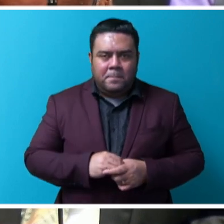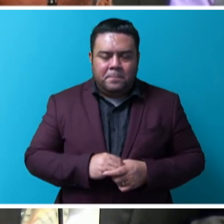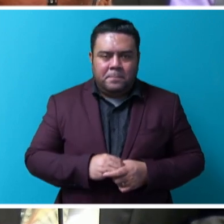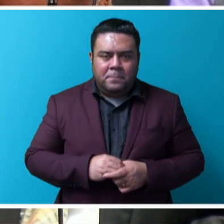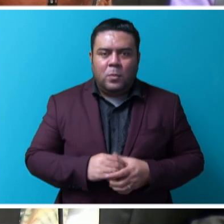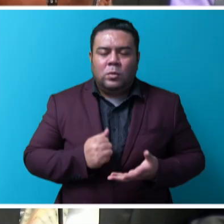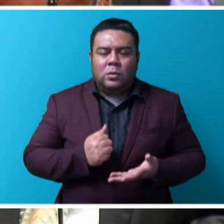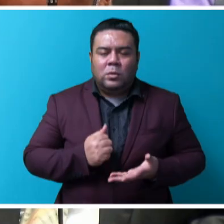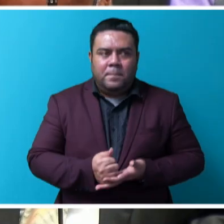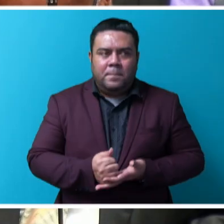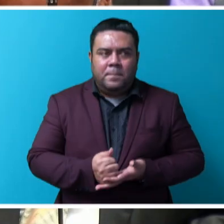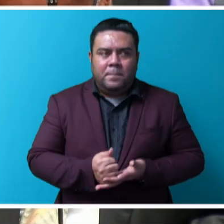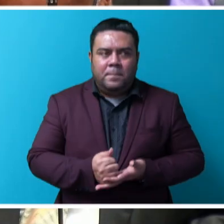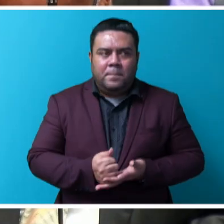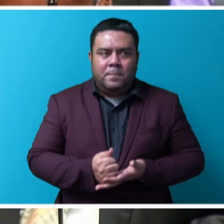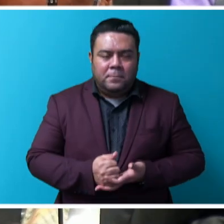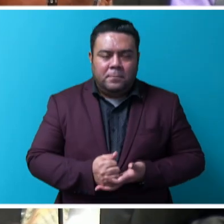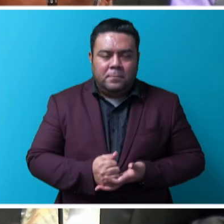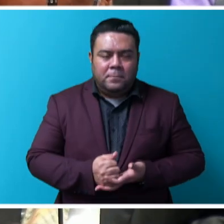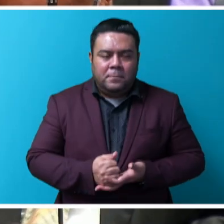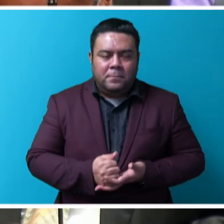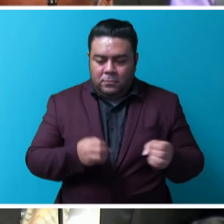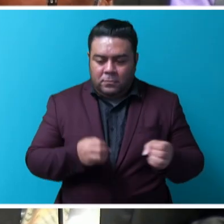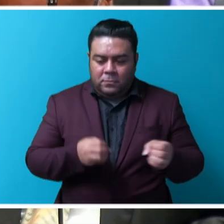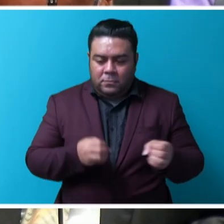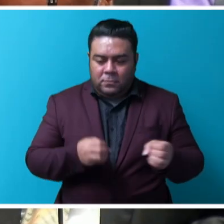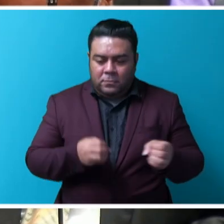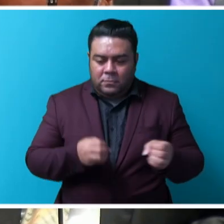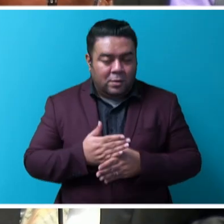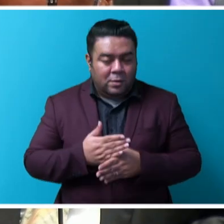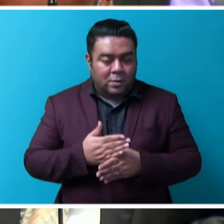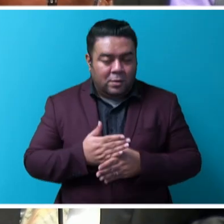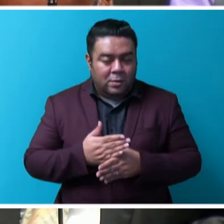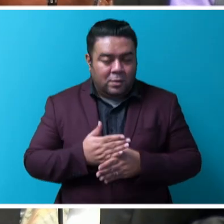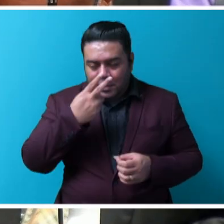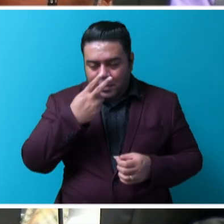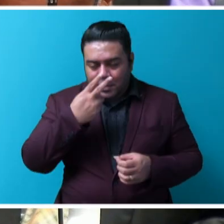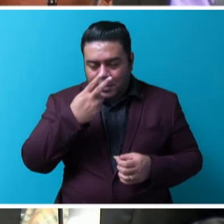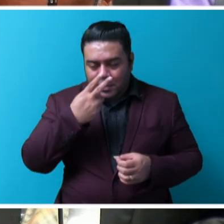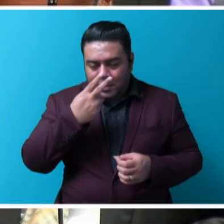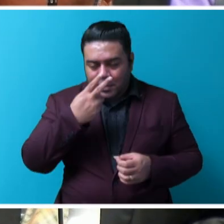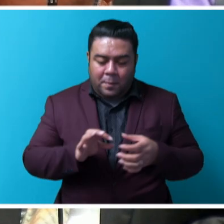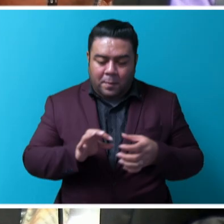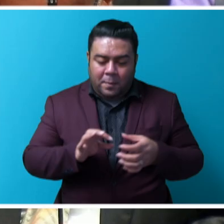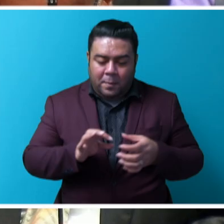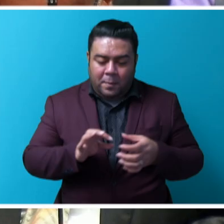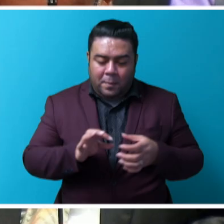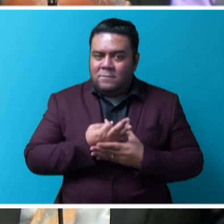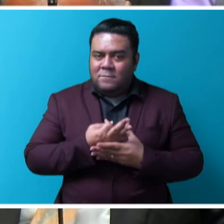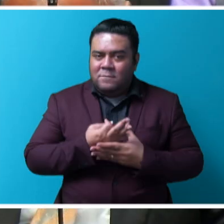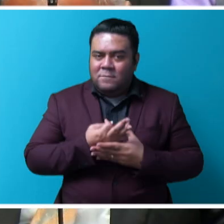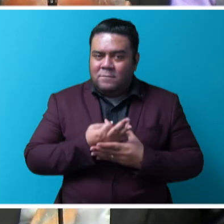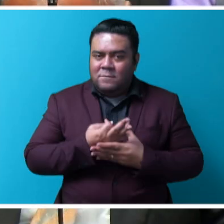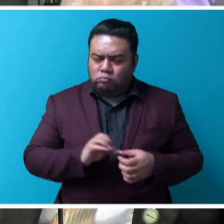screened since 2021. Some have since shifted to other adaptation measures like seawall, backed by donors